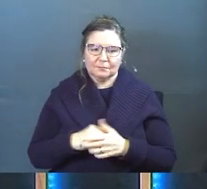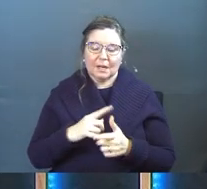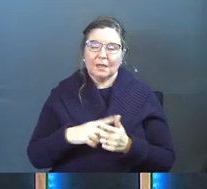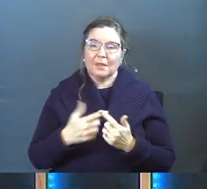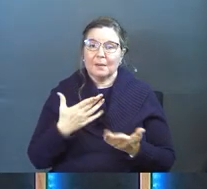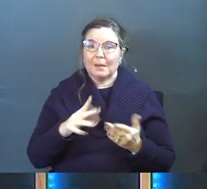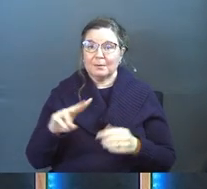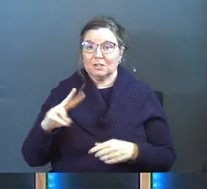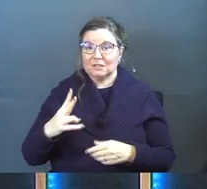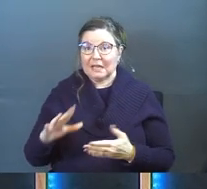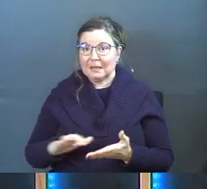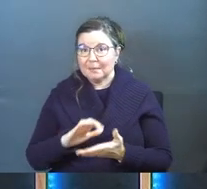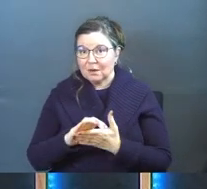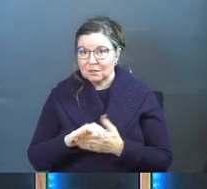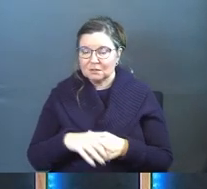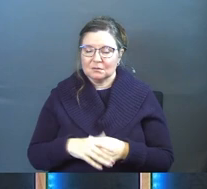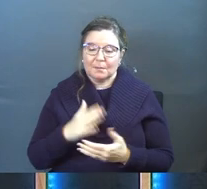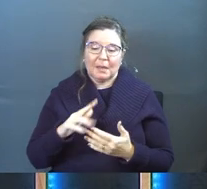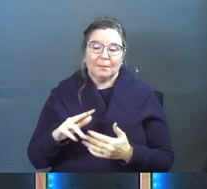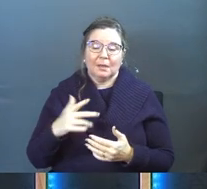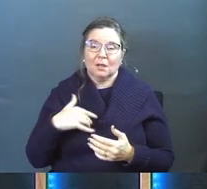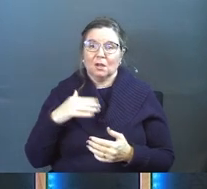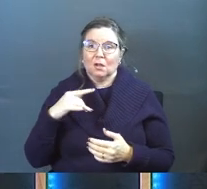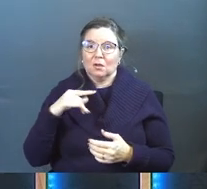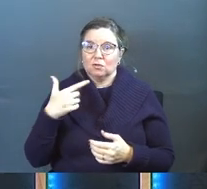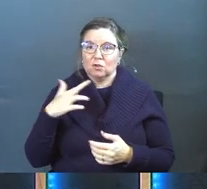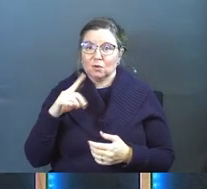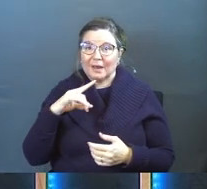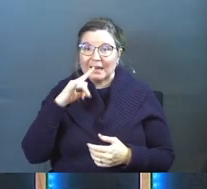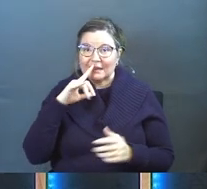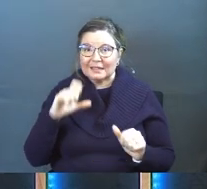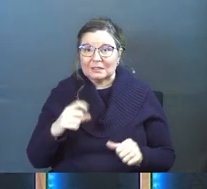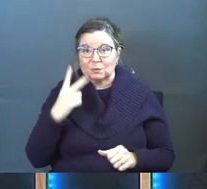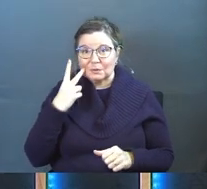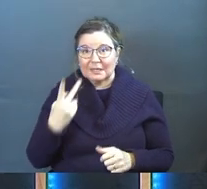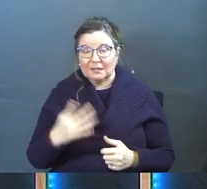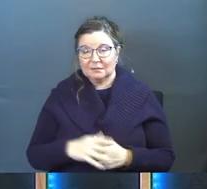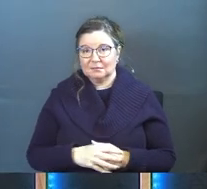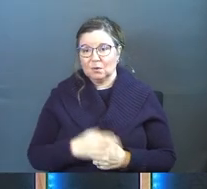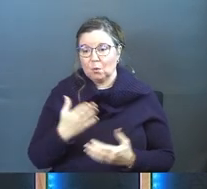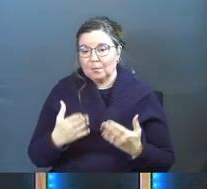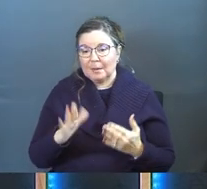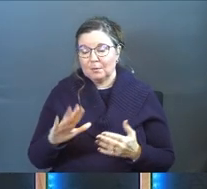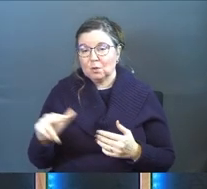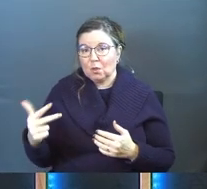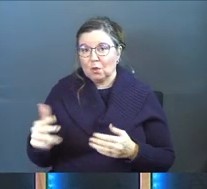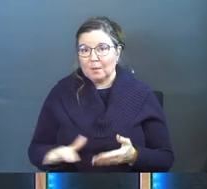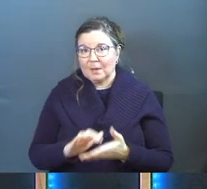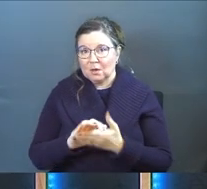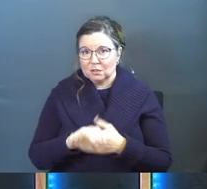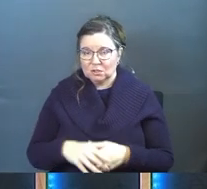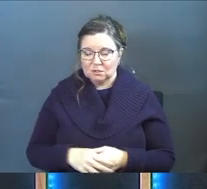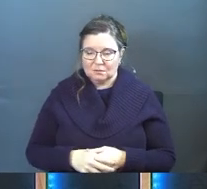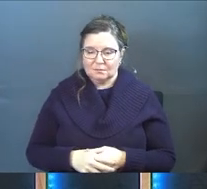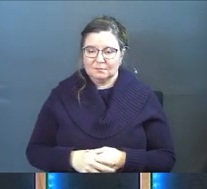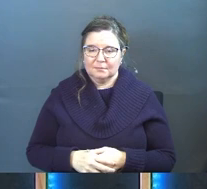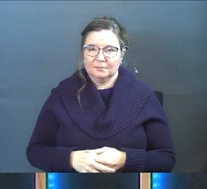Then maybe it's your second marriage and maybe the grandkids get to see it. Or maybe it's your third marriage.